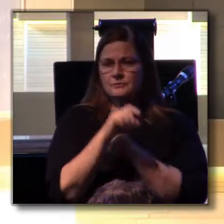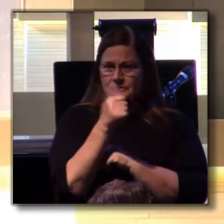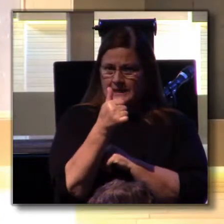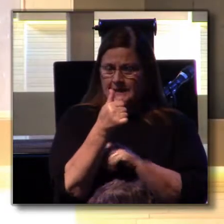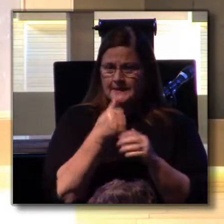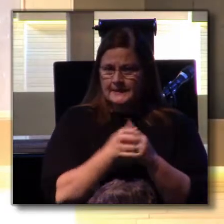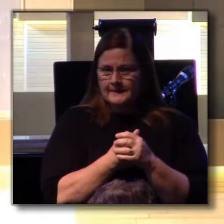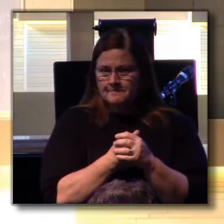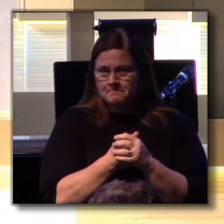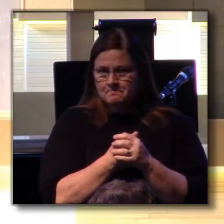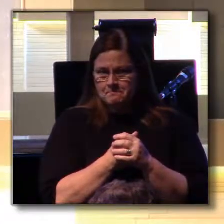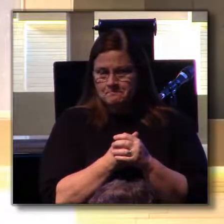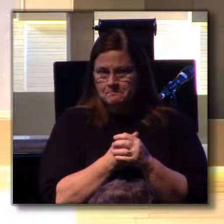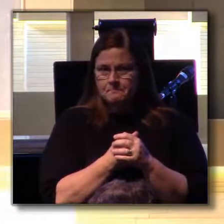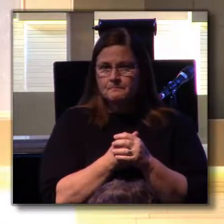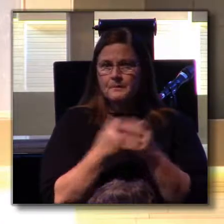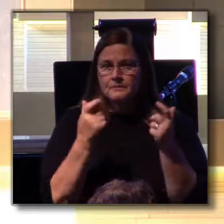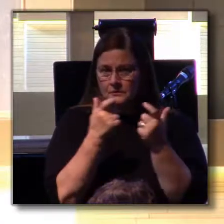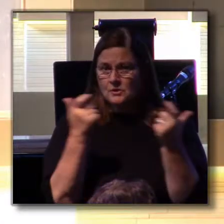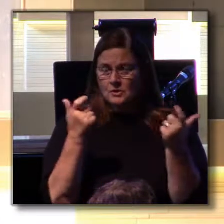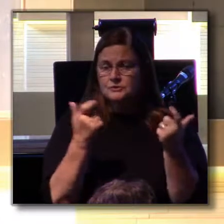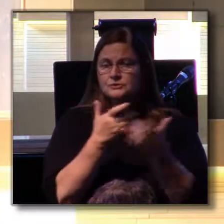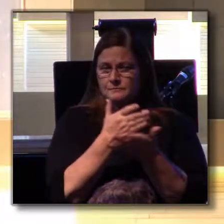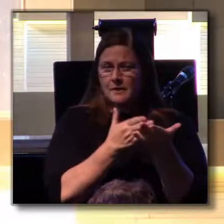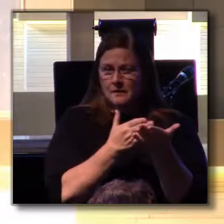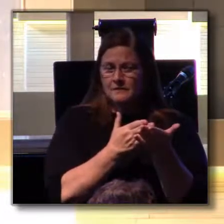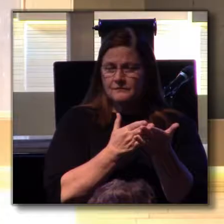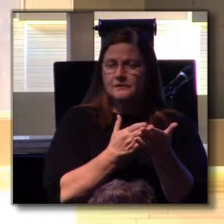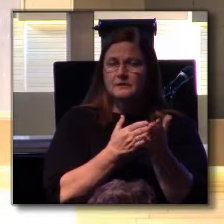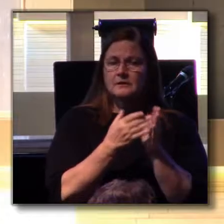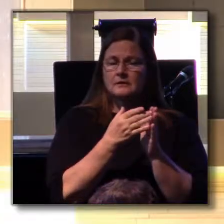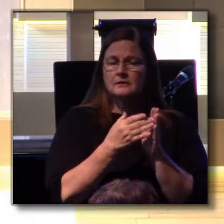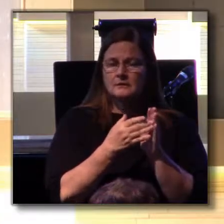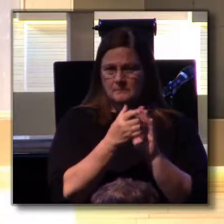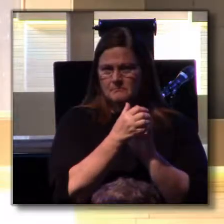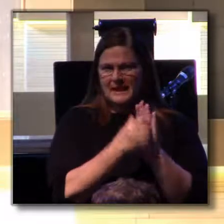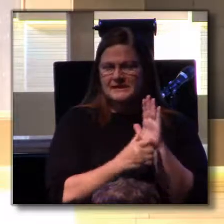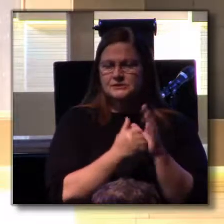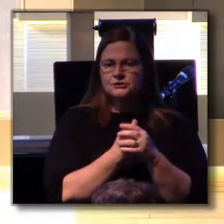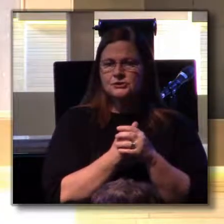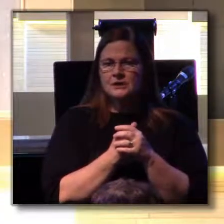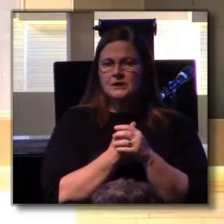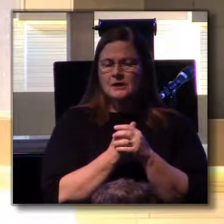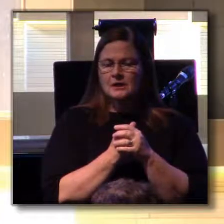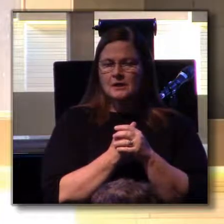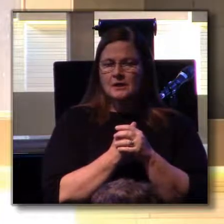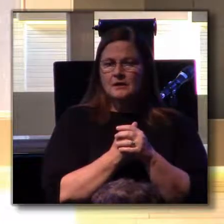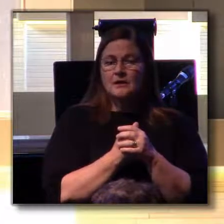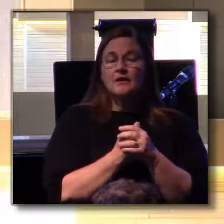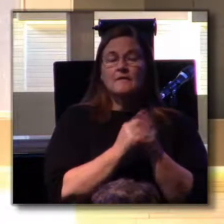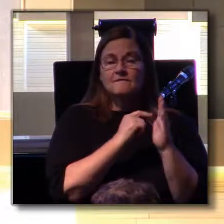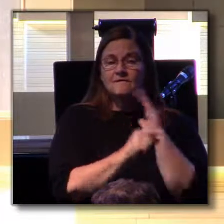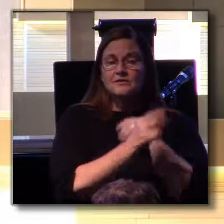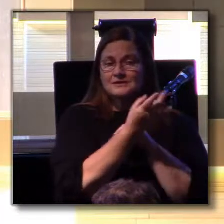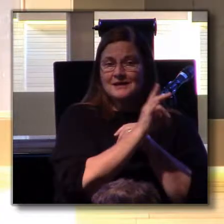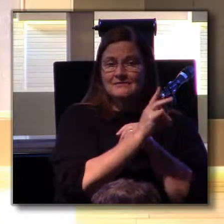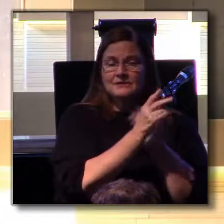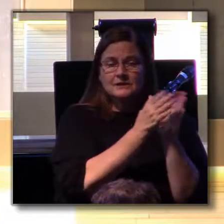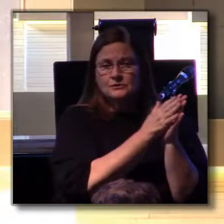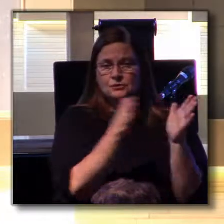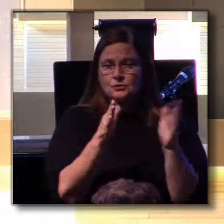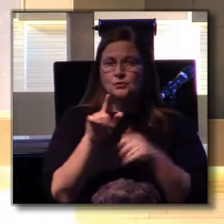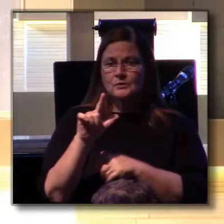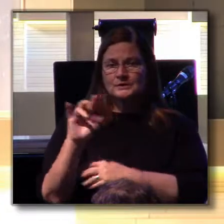the biggest chunk of our passage this morning, chapter 10, verses 17 to 27, because